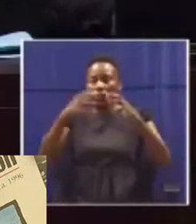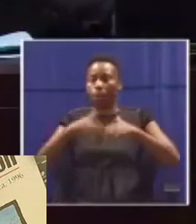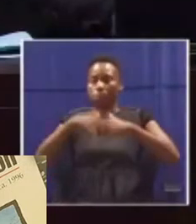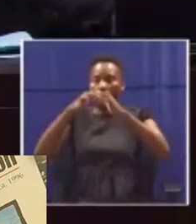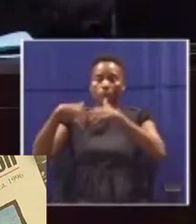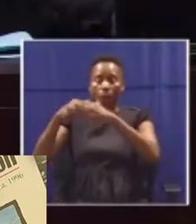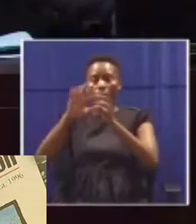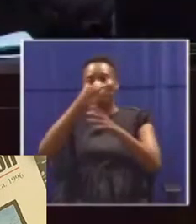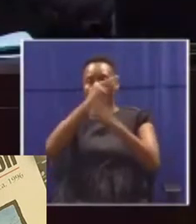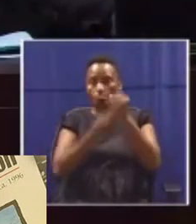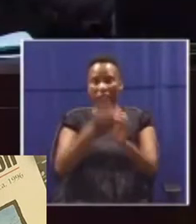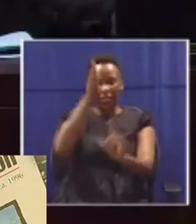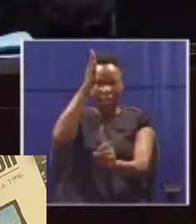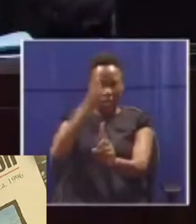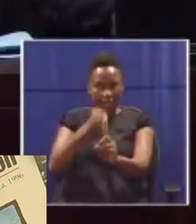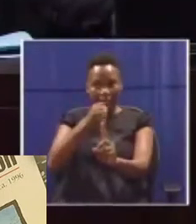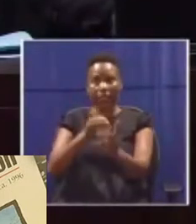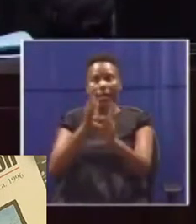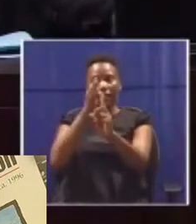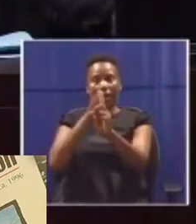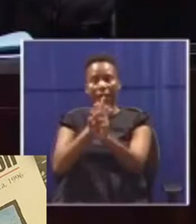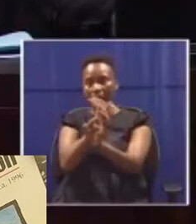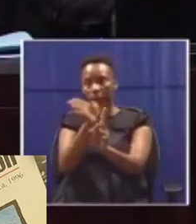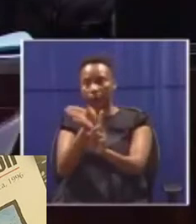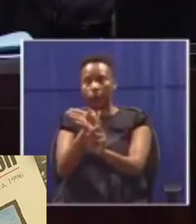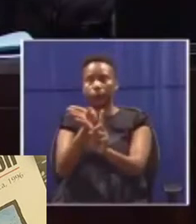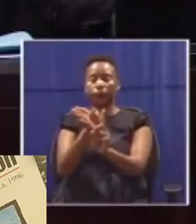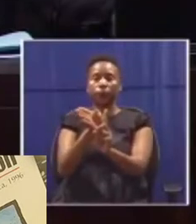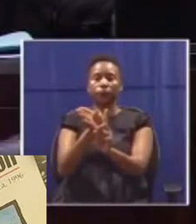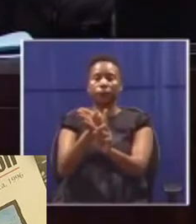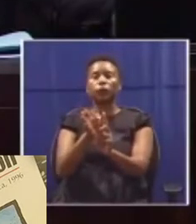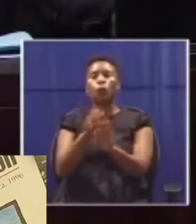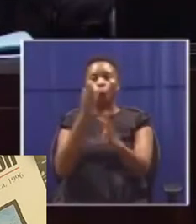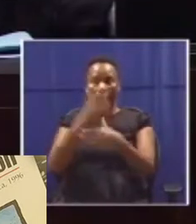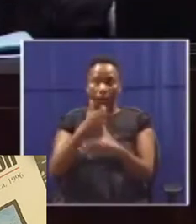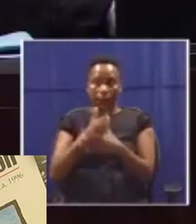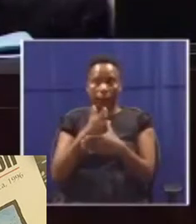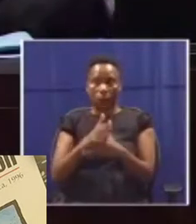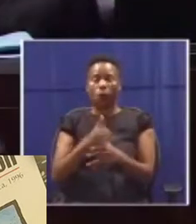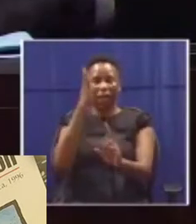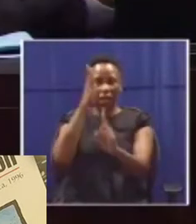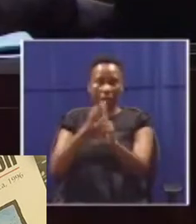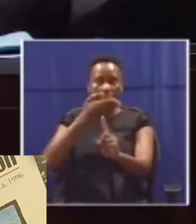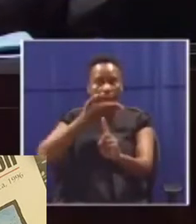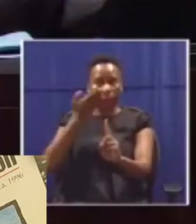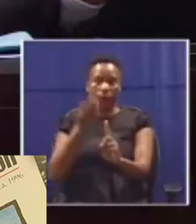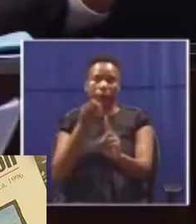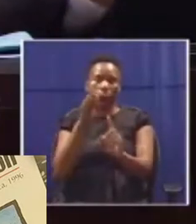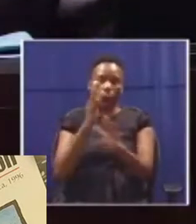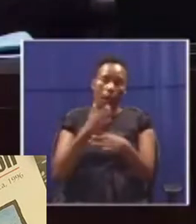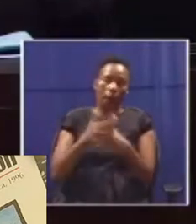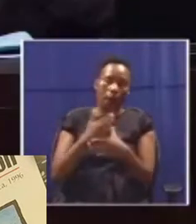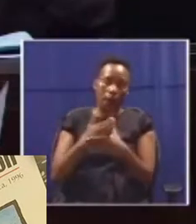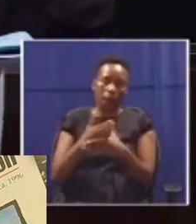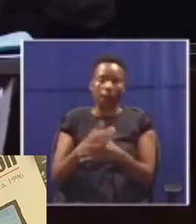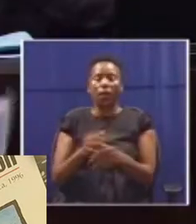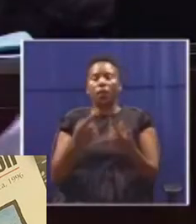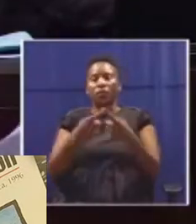both direct and indirect jobs in different